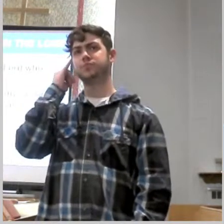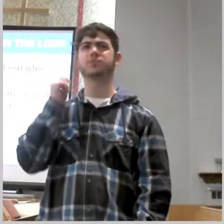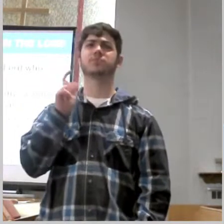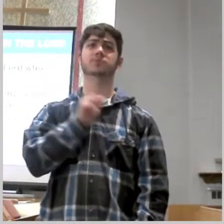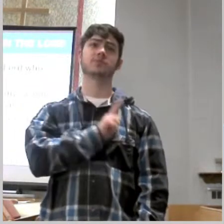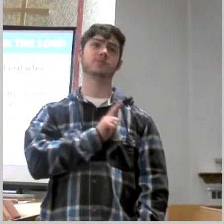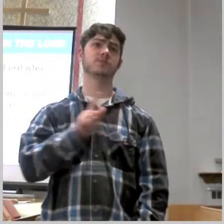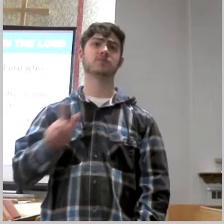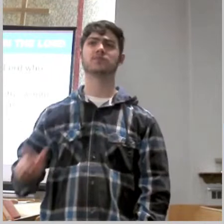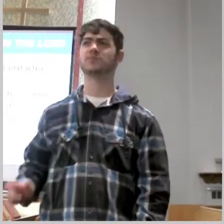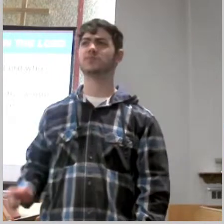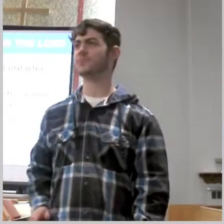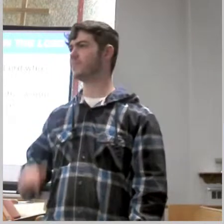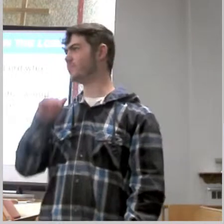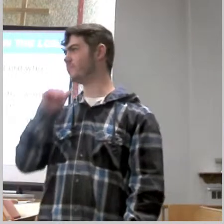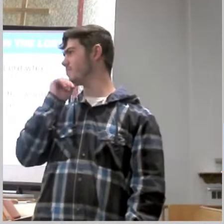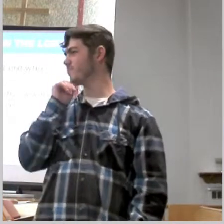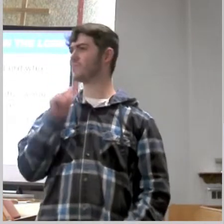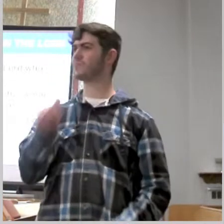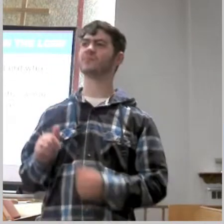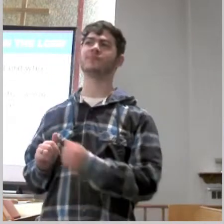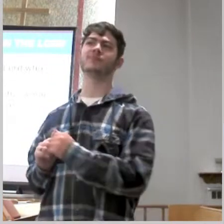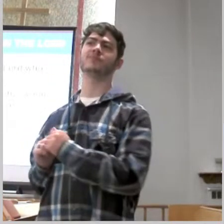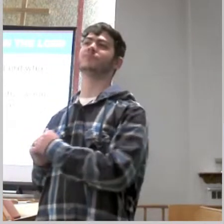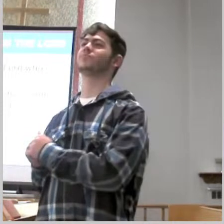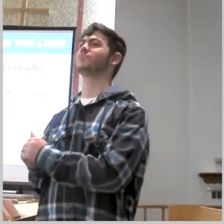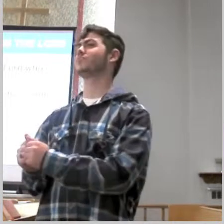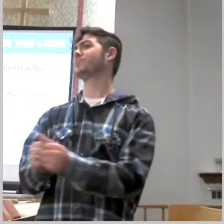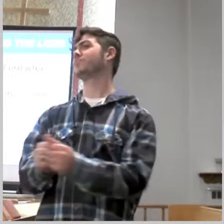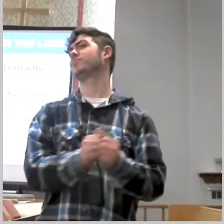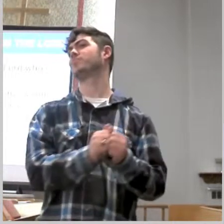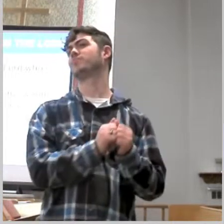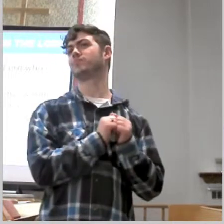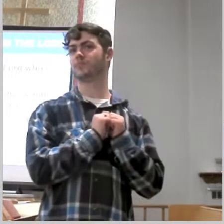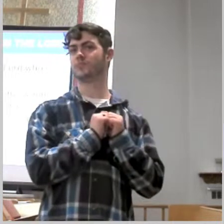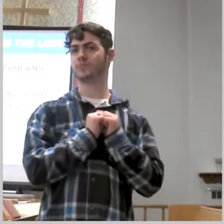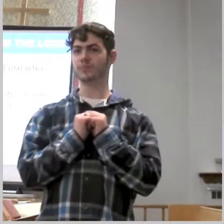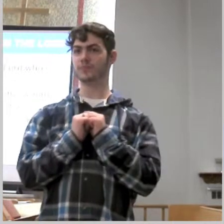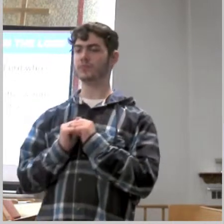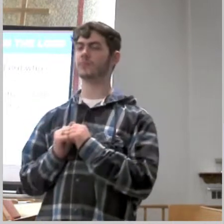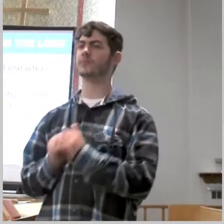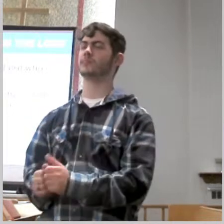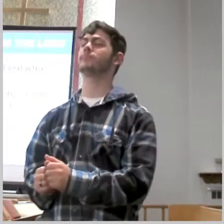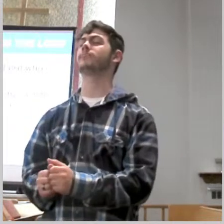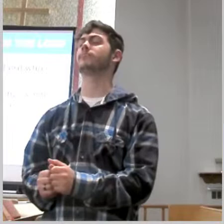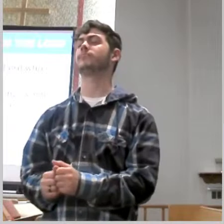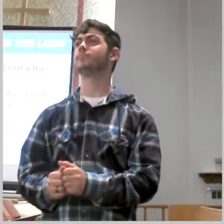Had it not been the Lord who was on our